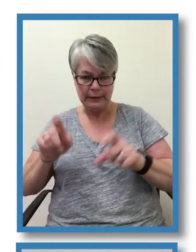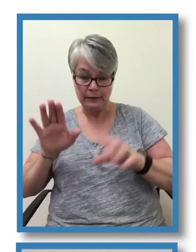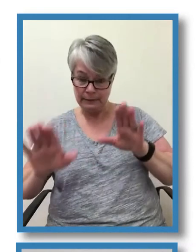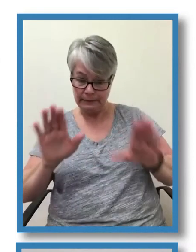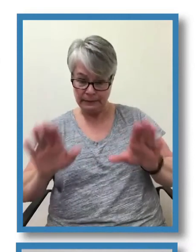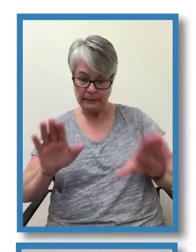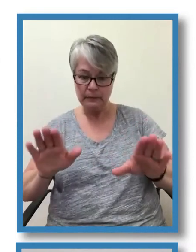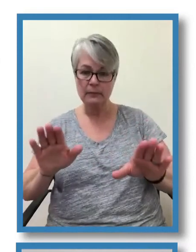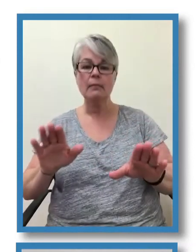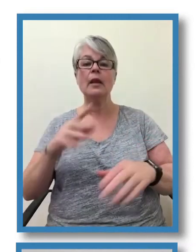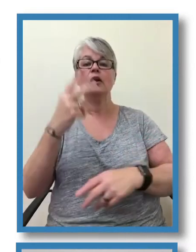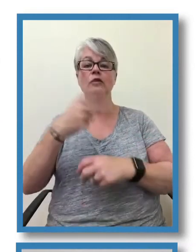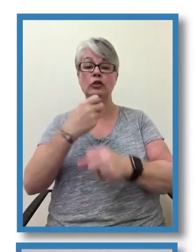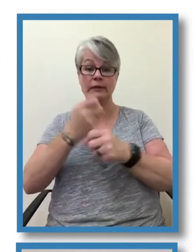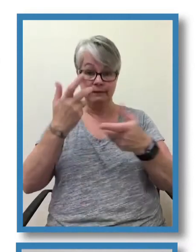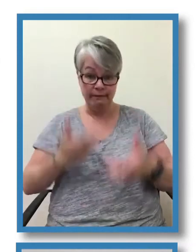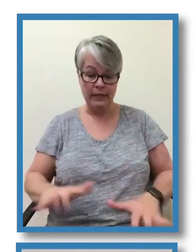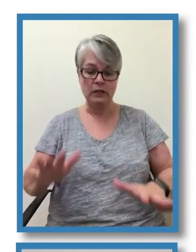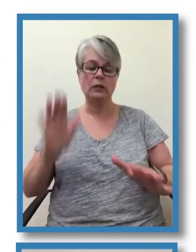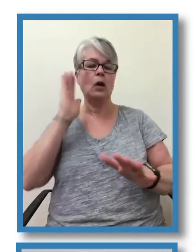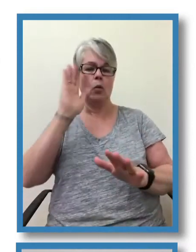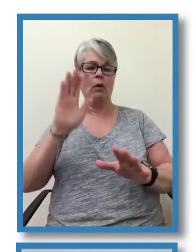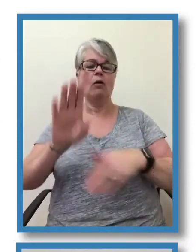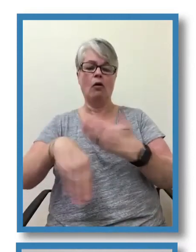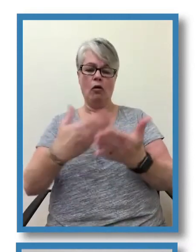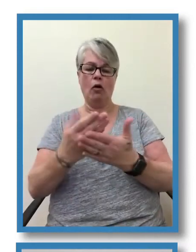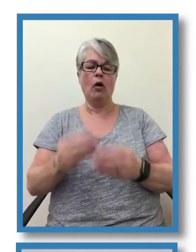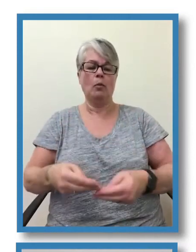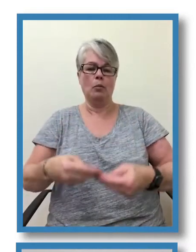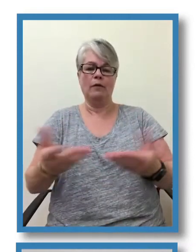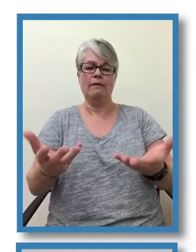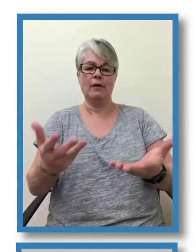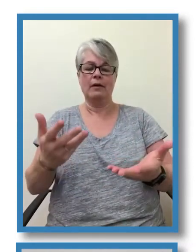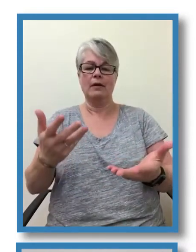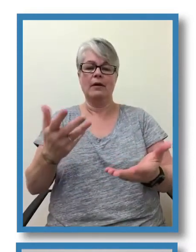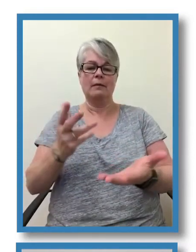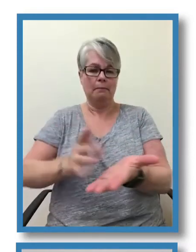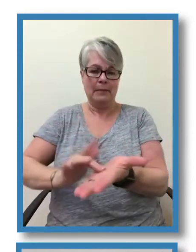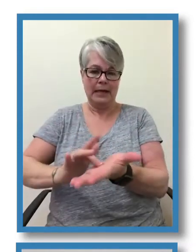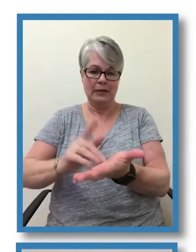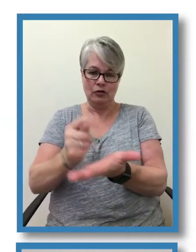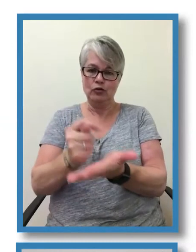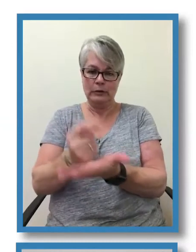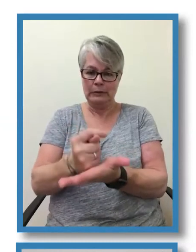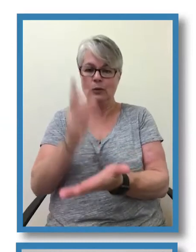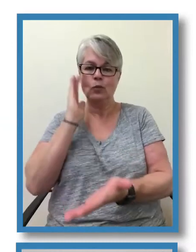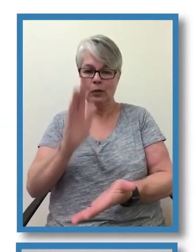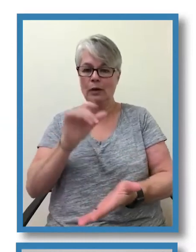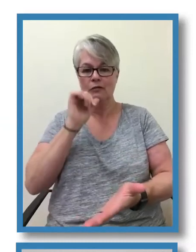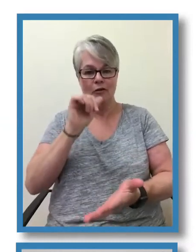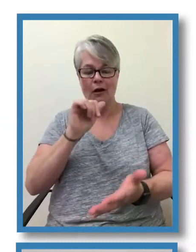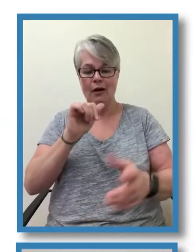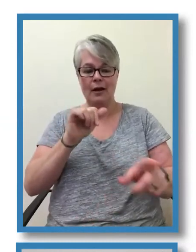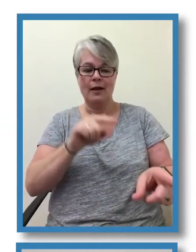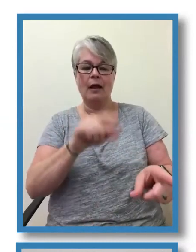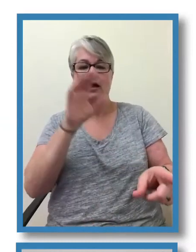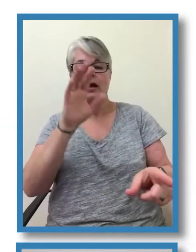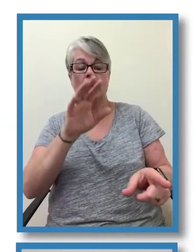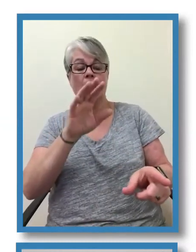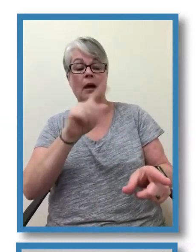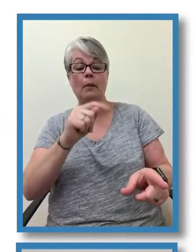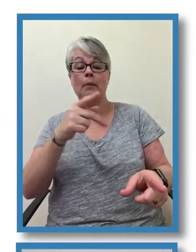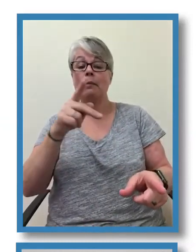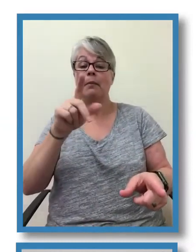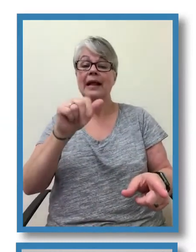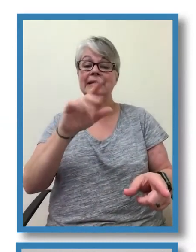end trial, is where they offered the treatment as part of that phase 3 trial before it goes for